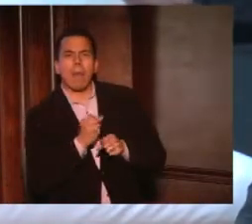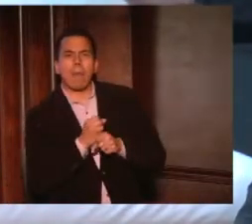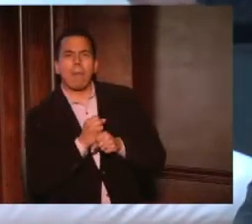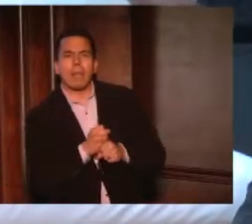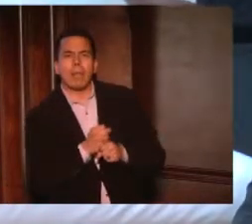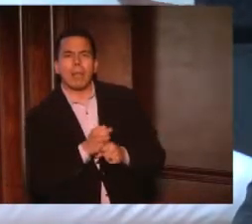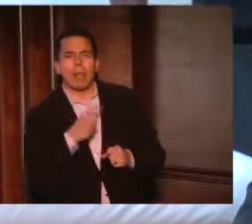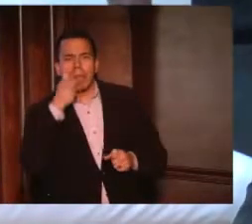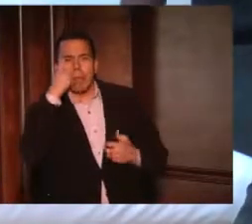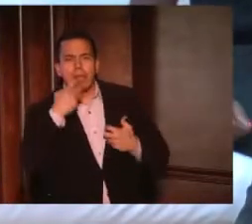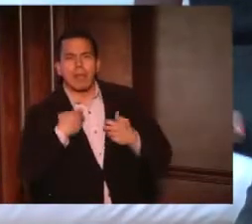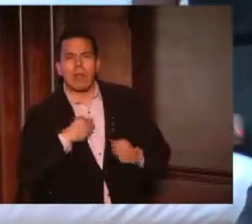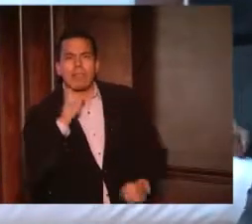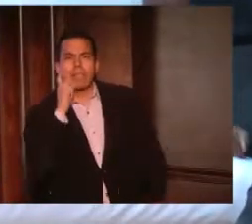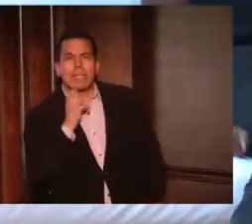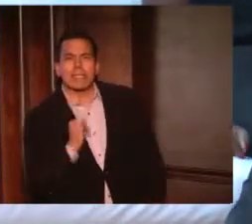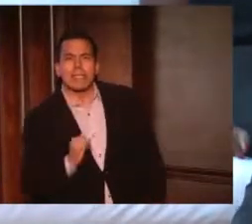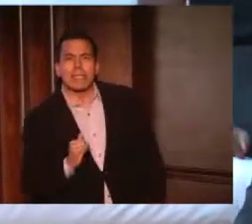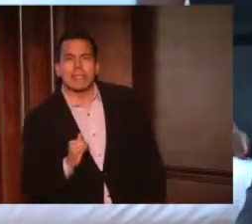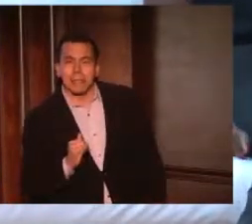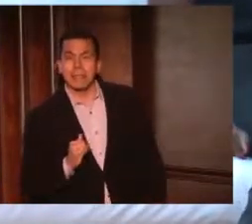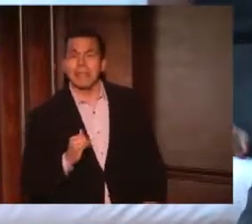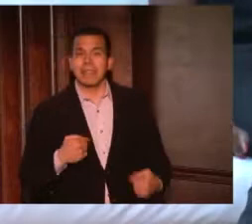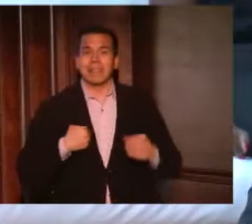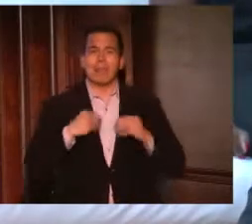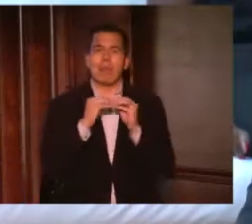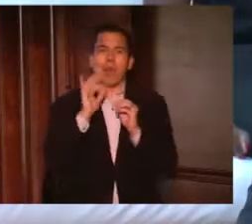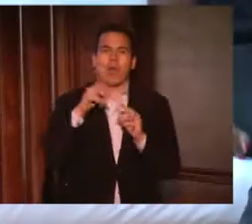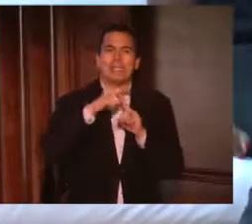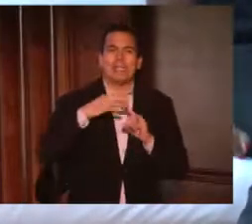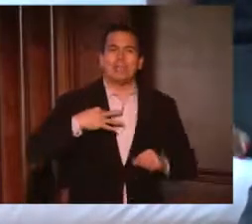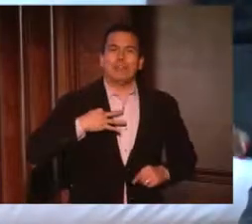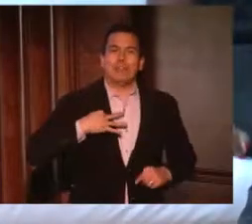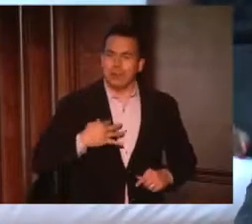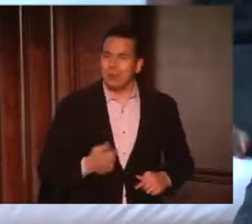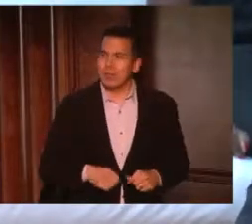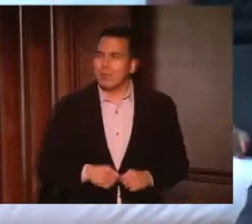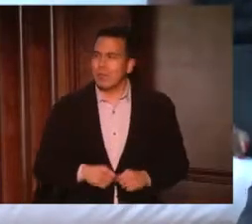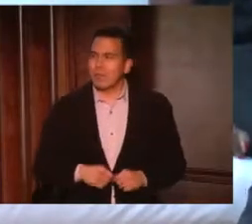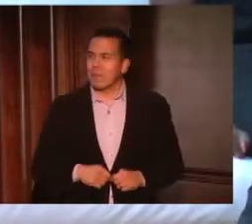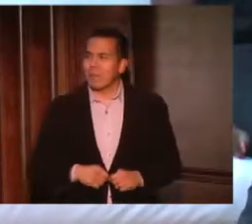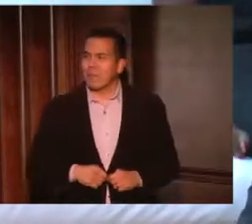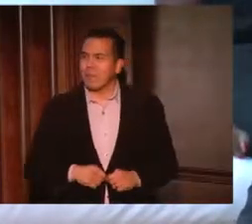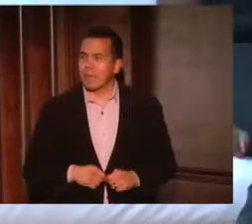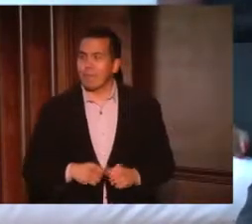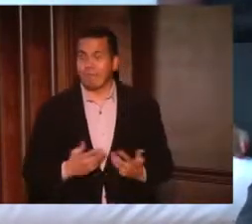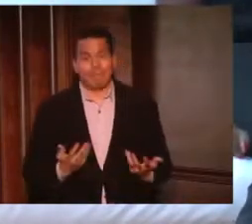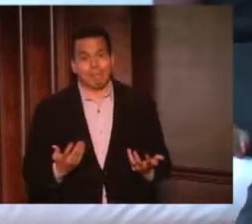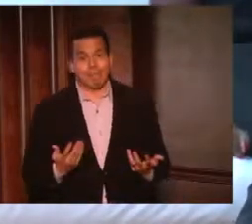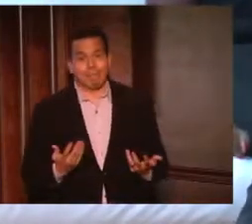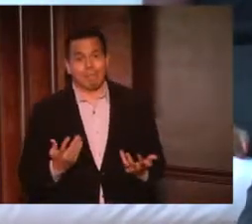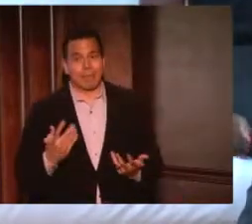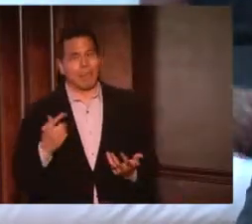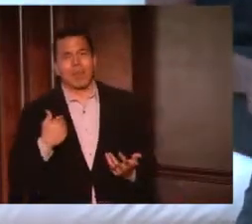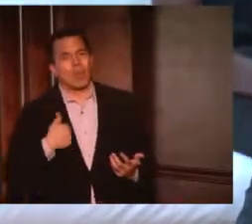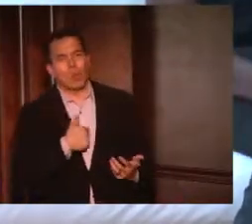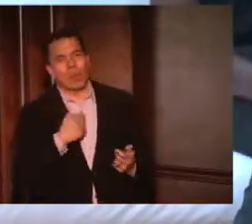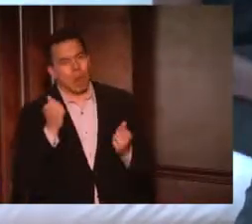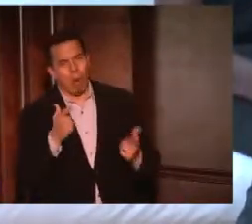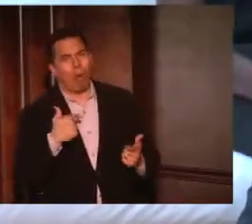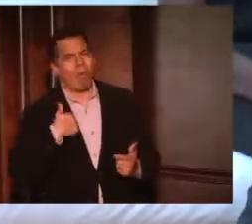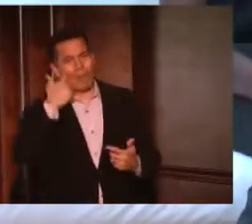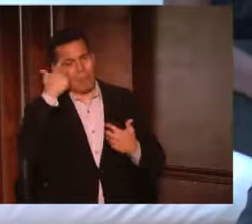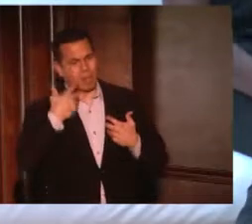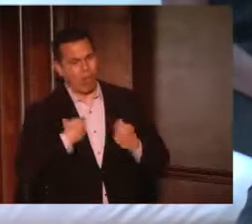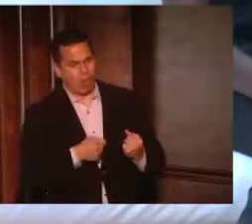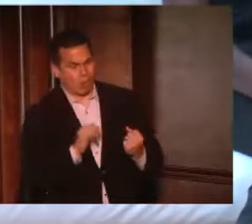And actually, we all need to remember that mental health mental health, we all have physical health, we all have mental health. Mental health isn't a